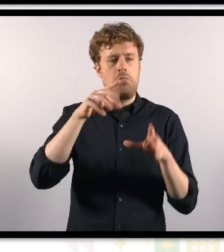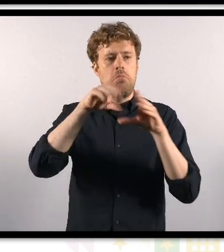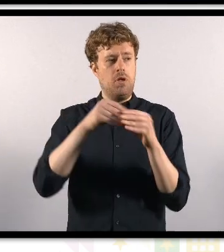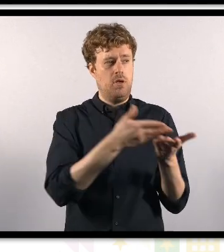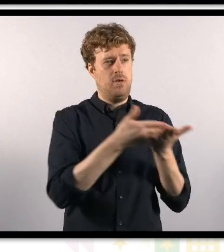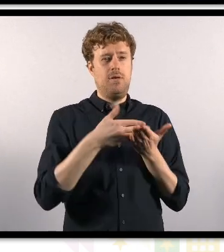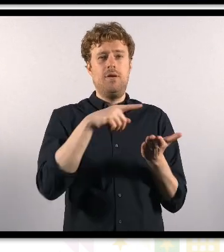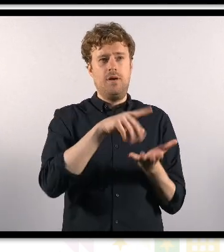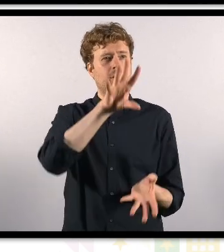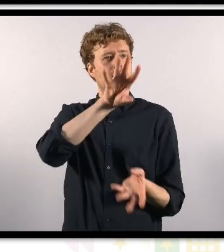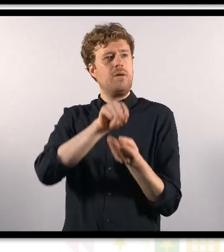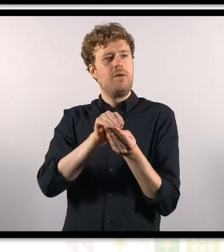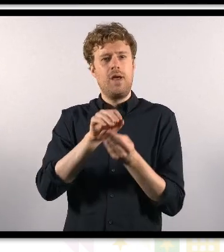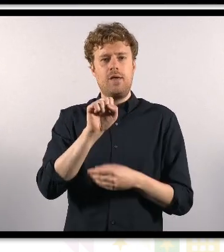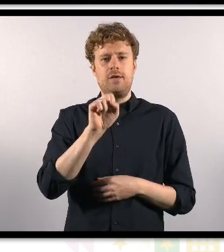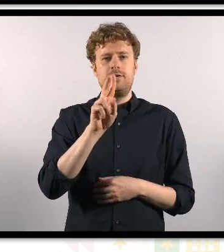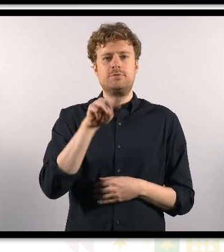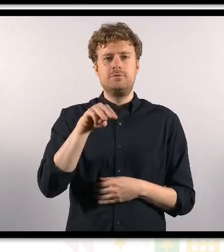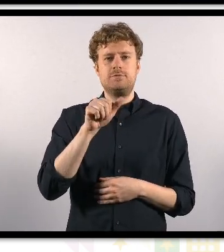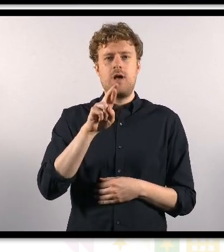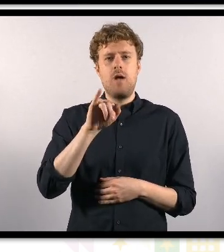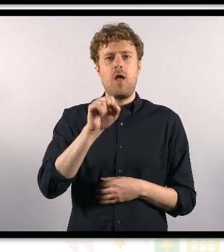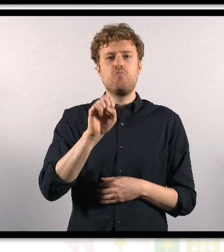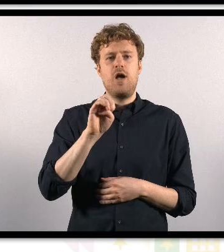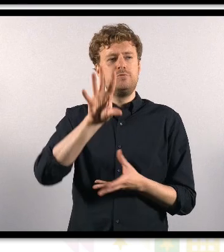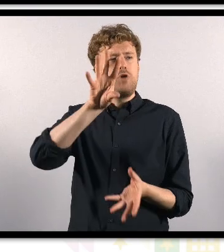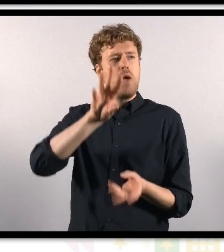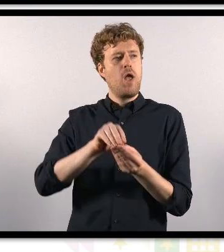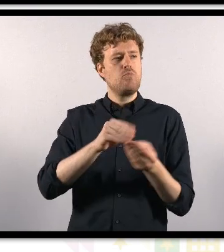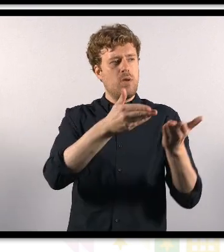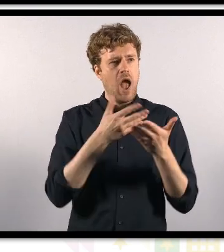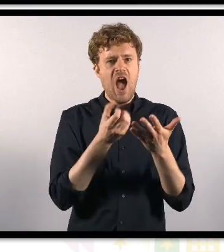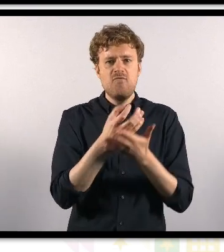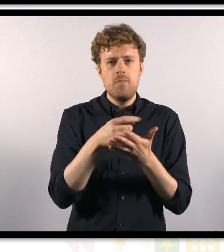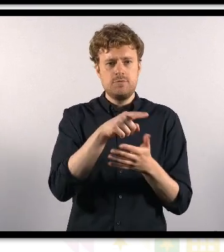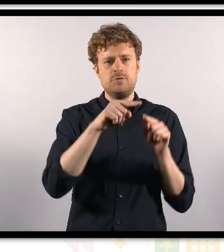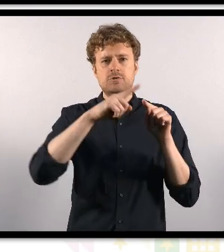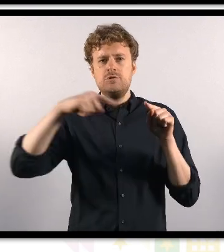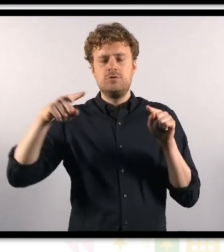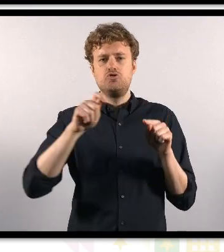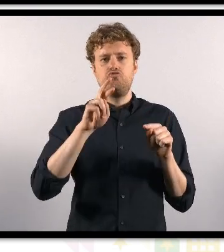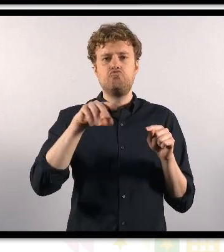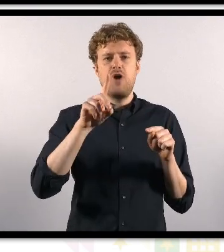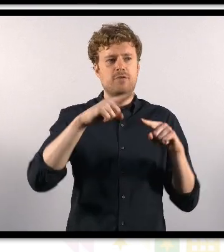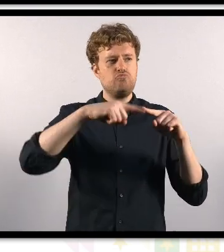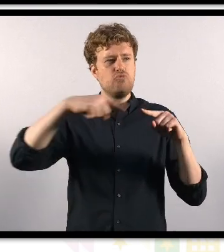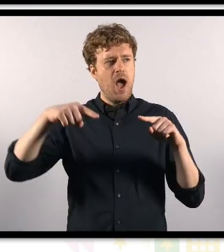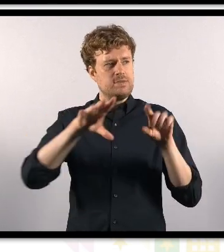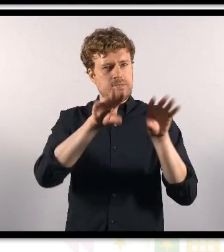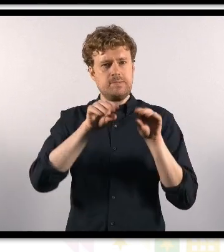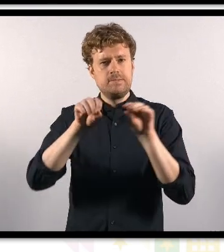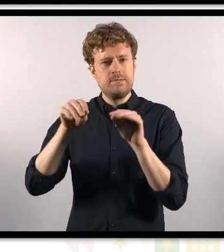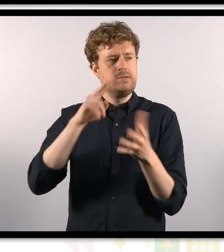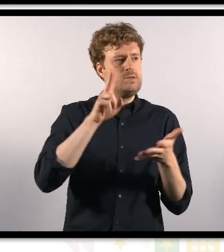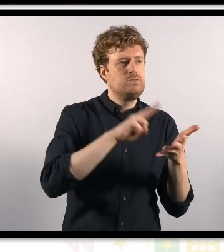a change explainer. Given an application making a change, identify what kind of change is being made, and do a